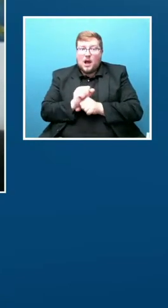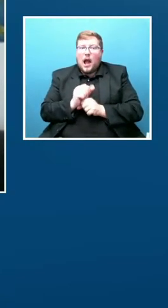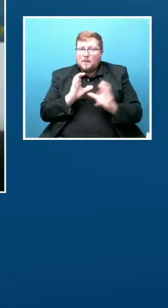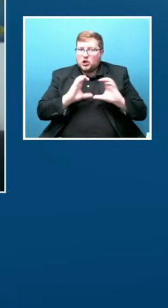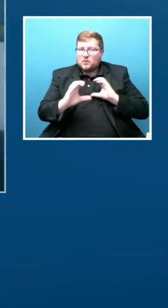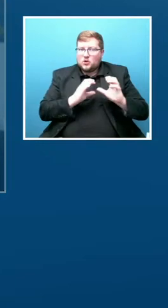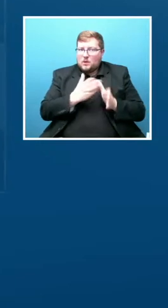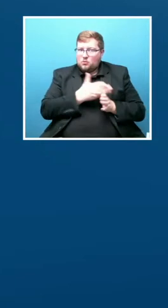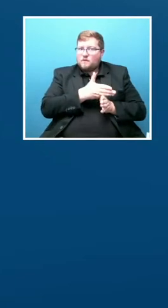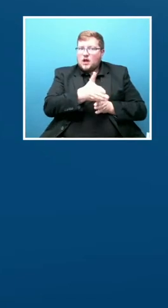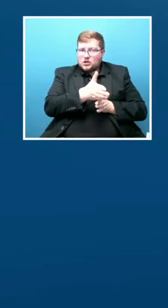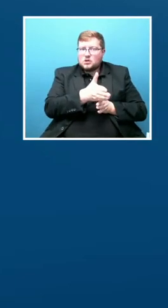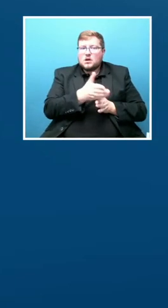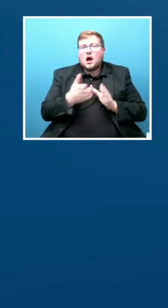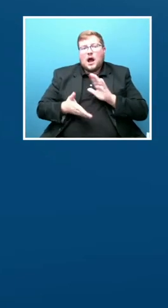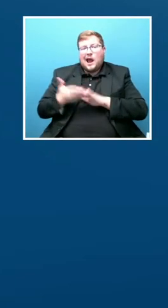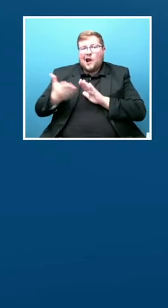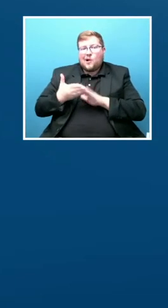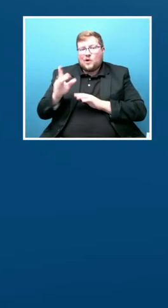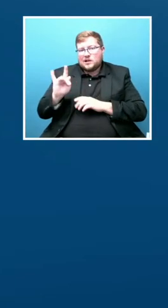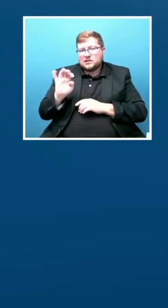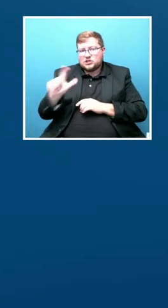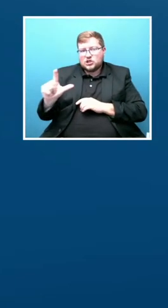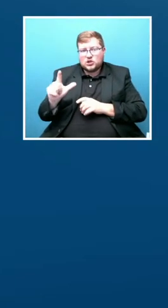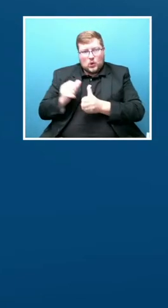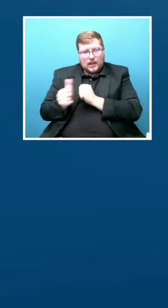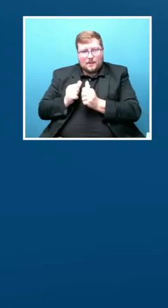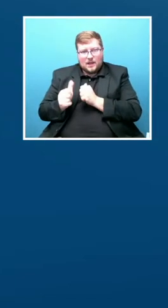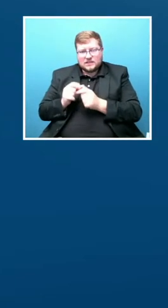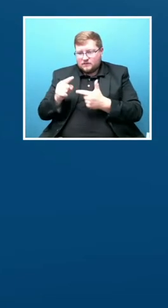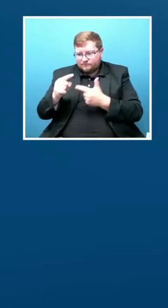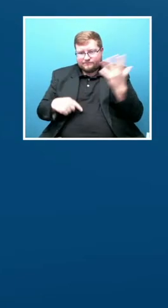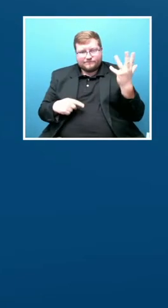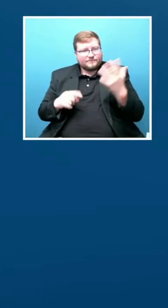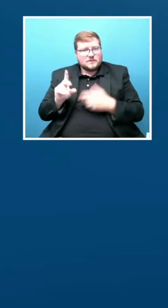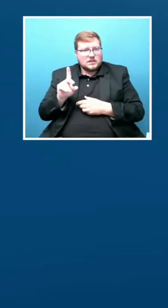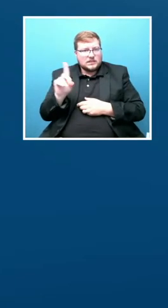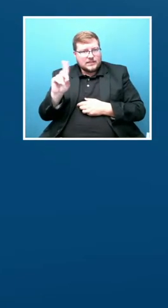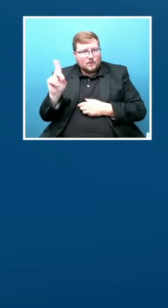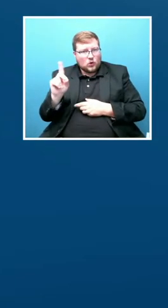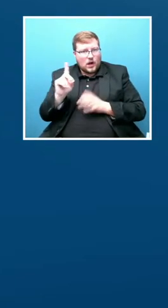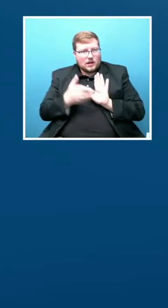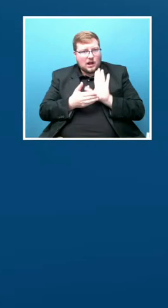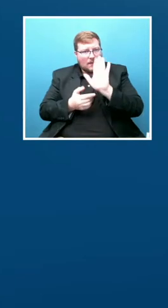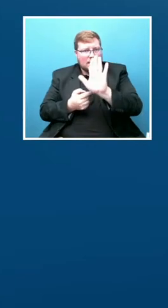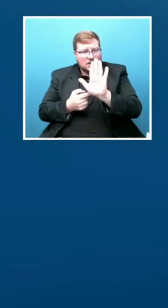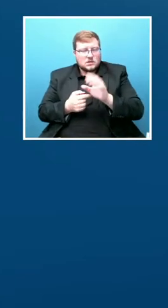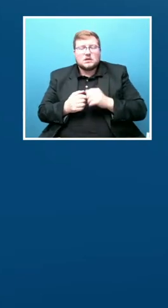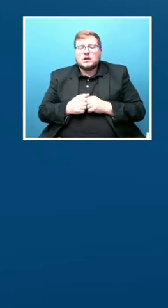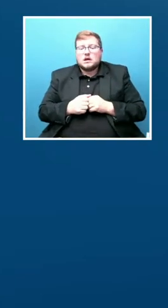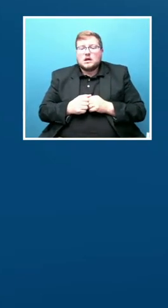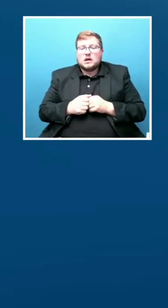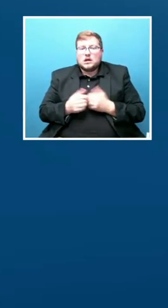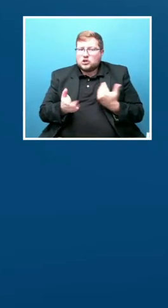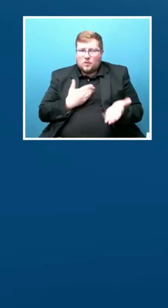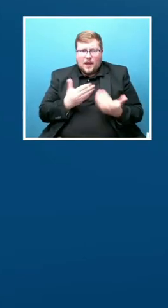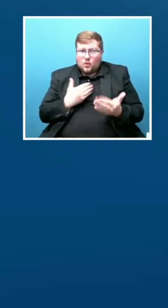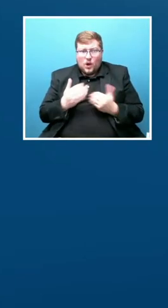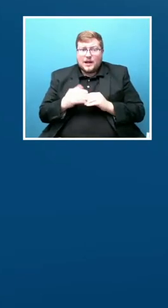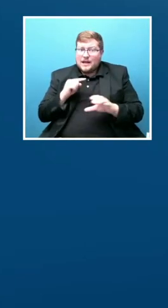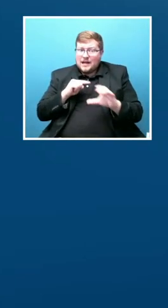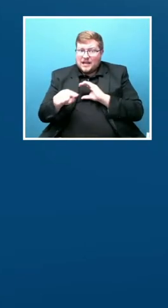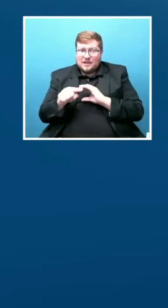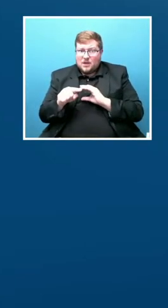I've also run digital campaigns for a lot of different Democratic candidates and party organizations. No matter what email distribution